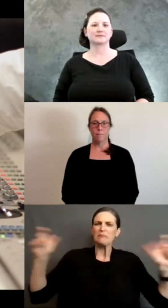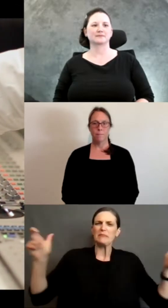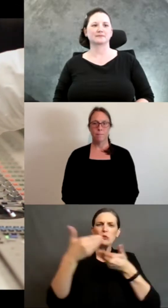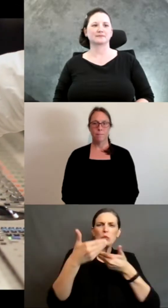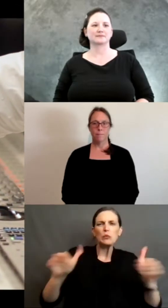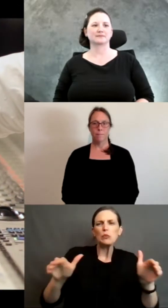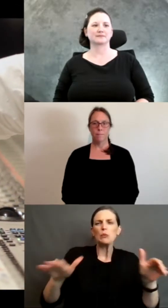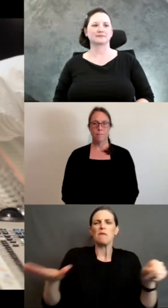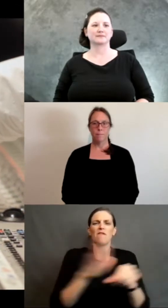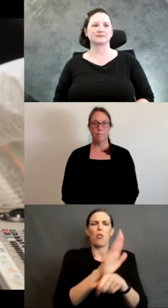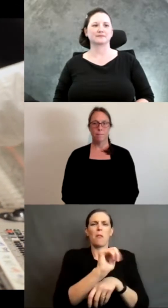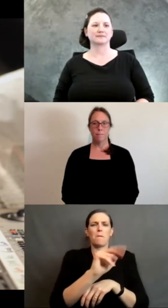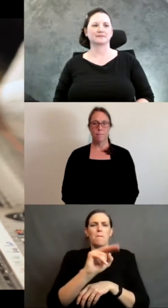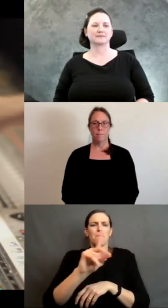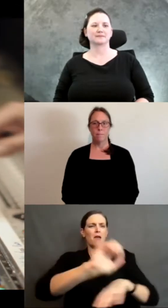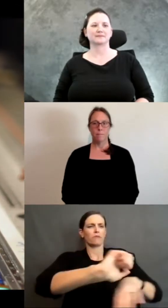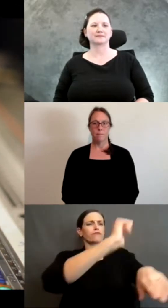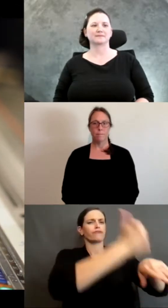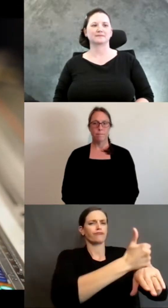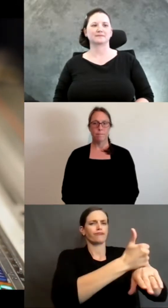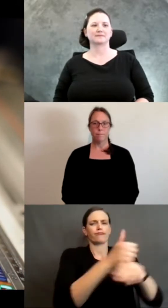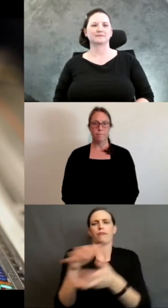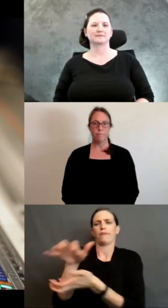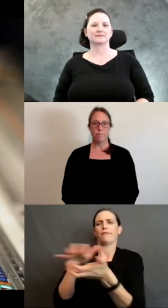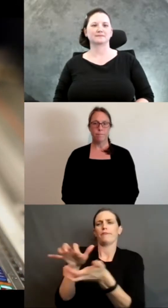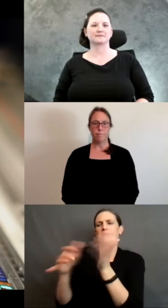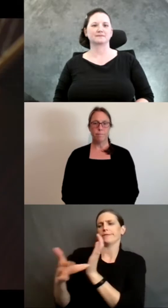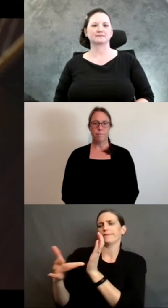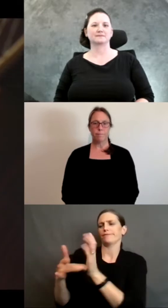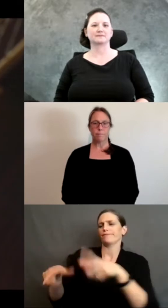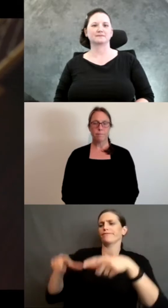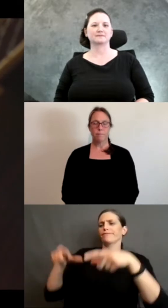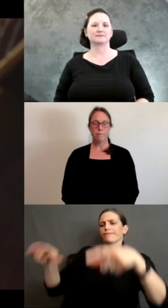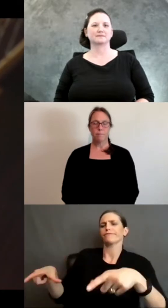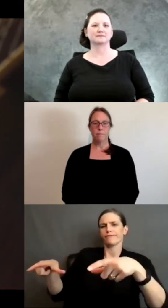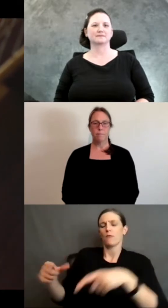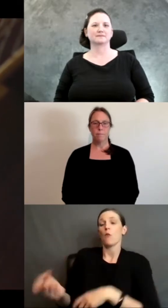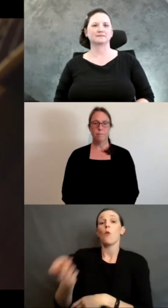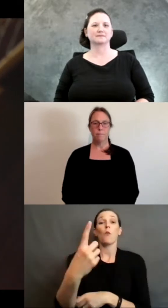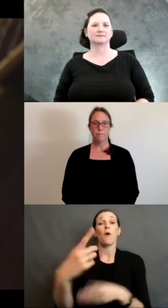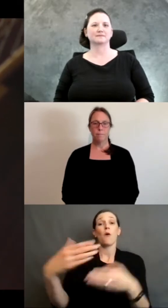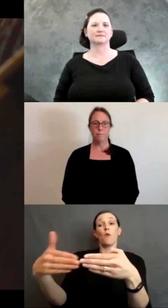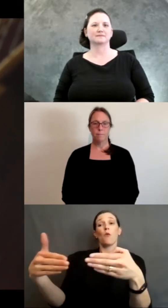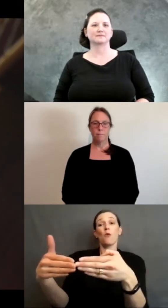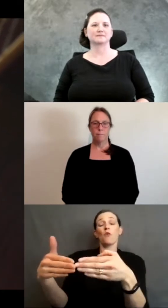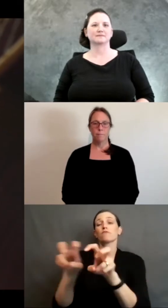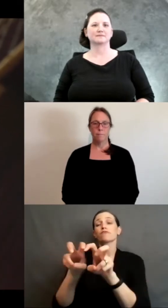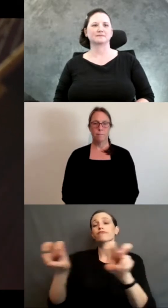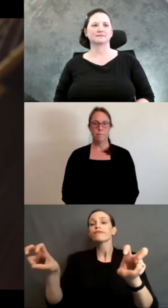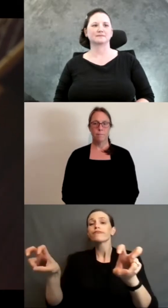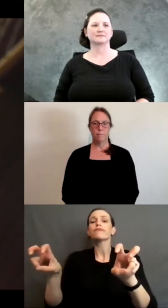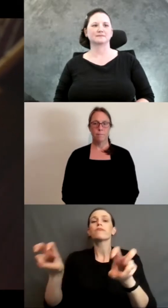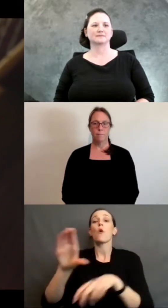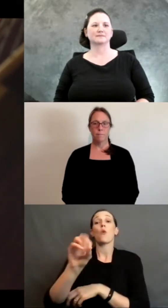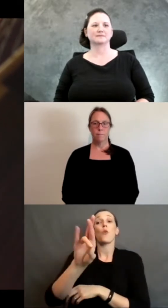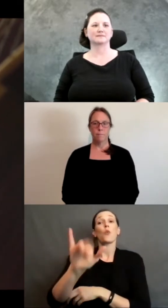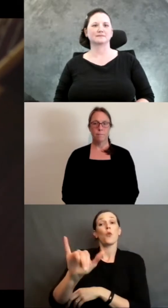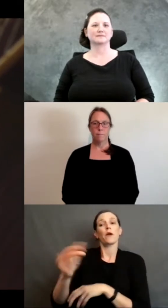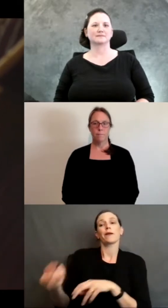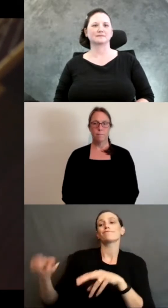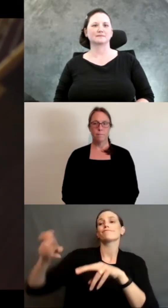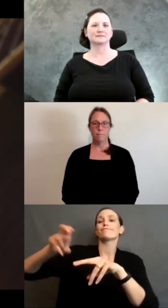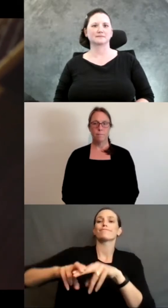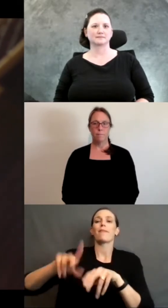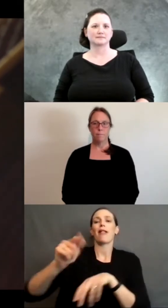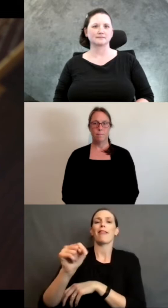the other. In one corner is a lounge area with a TV. Corey Jackson sits on the leather couch, picking his